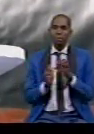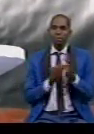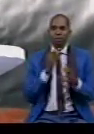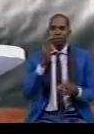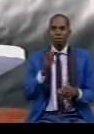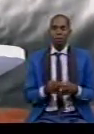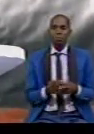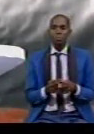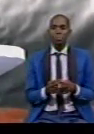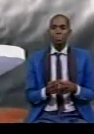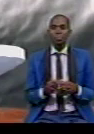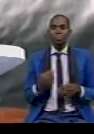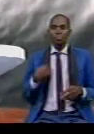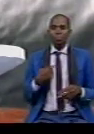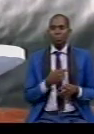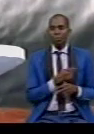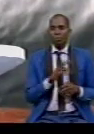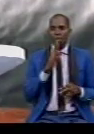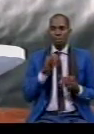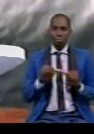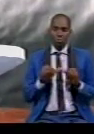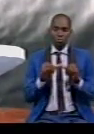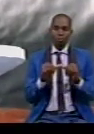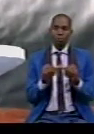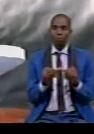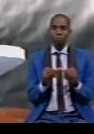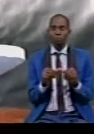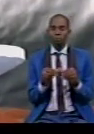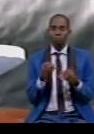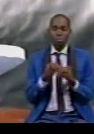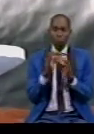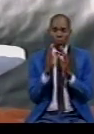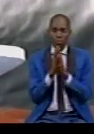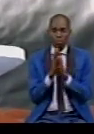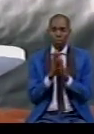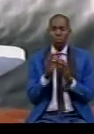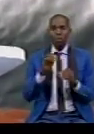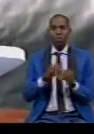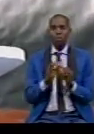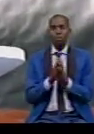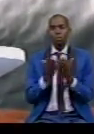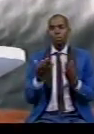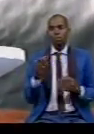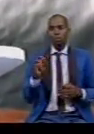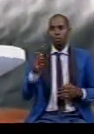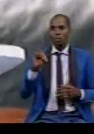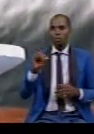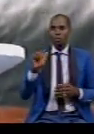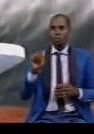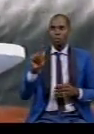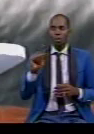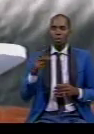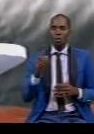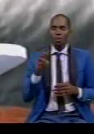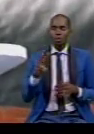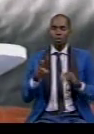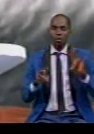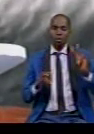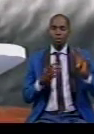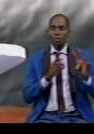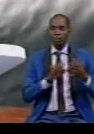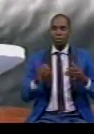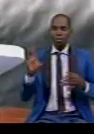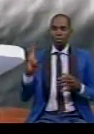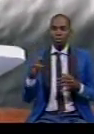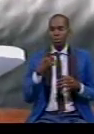by any means touch you. You're traveling to the village after you've made all your preparations and you packed all your load, and then